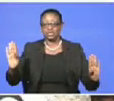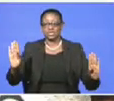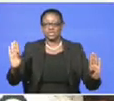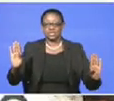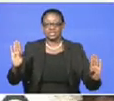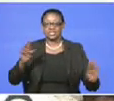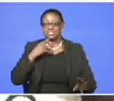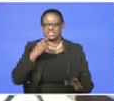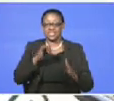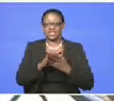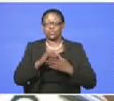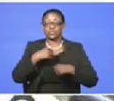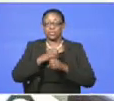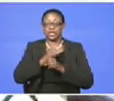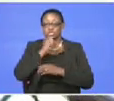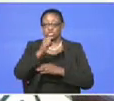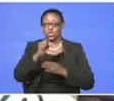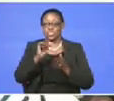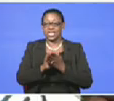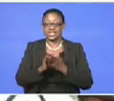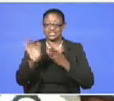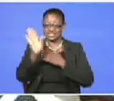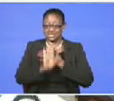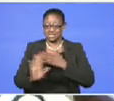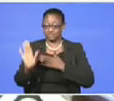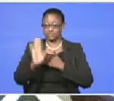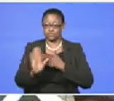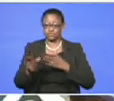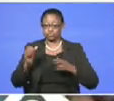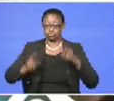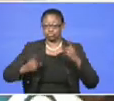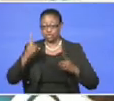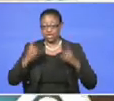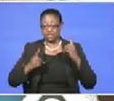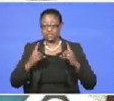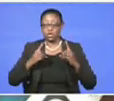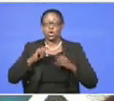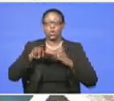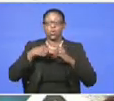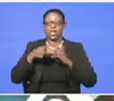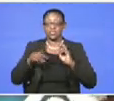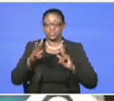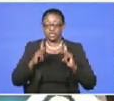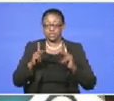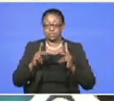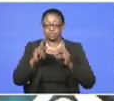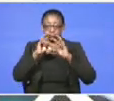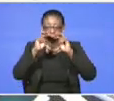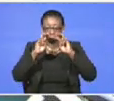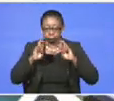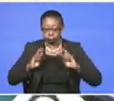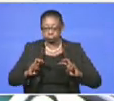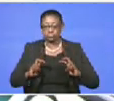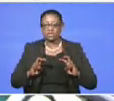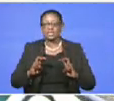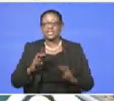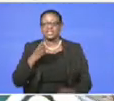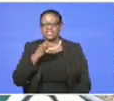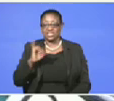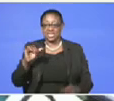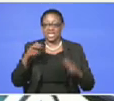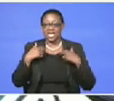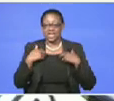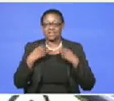very, very safe for the driving public. When our engineers checked it, they were concerned about a number of